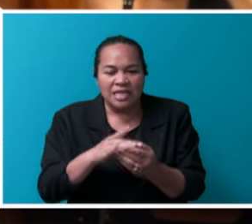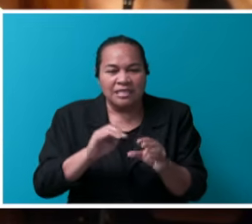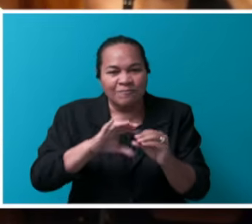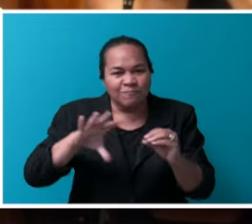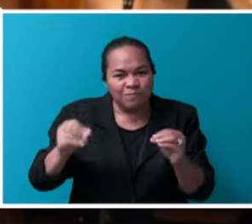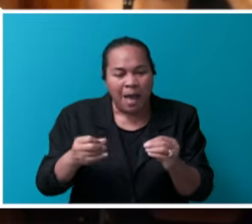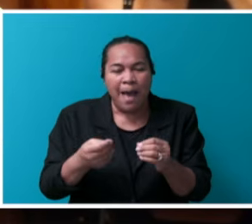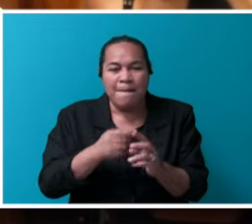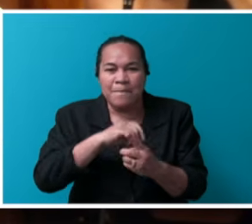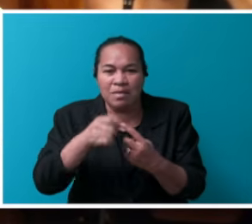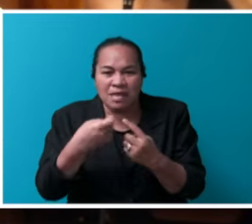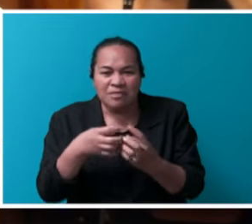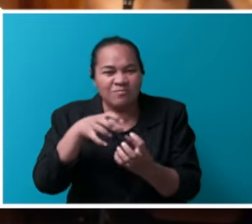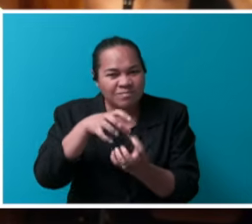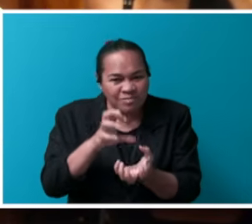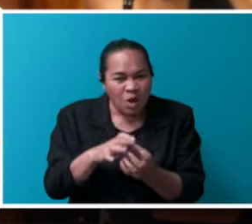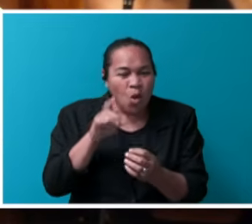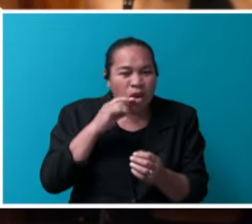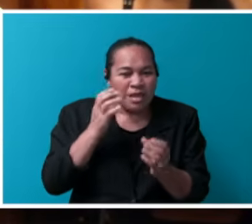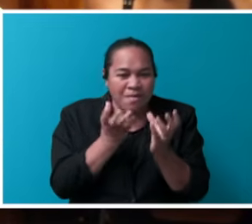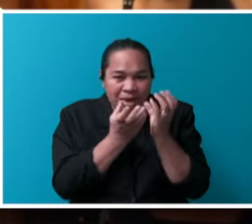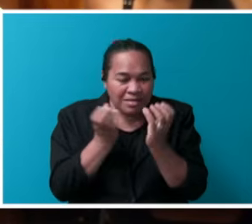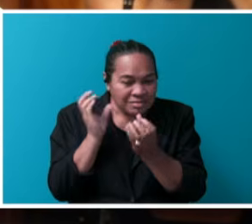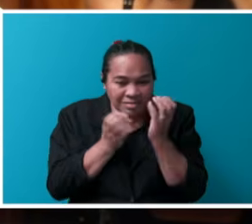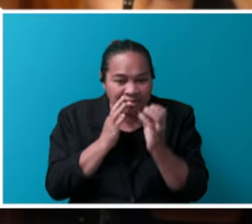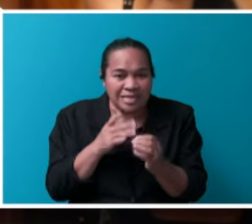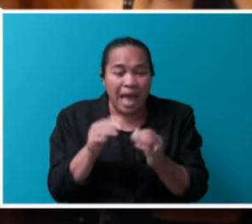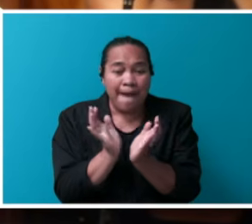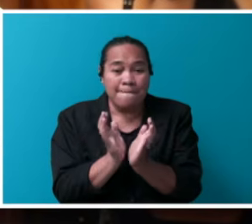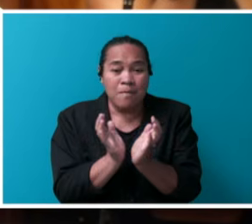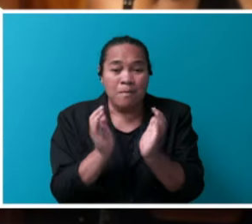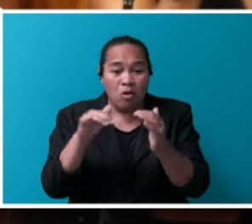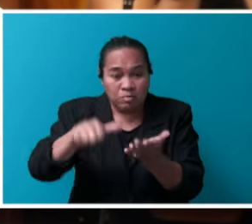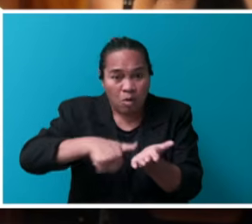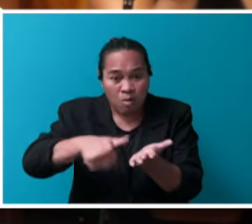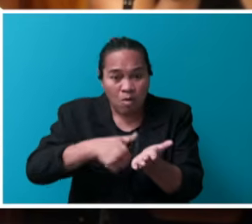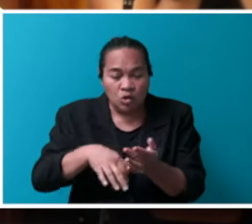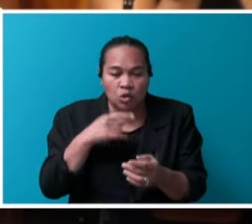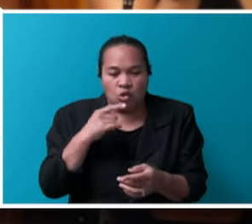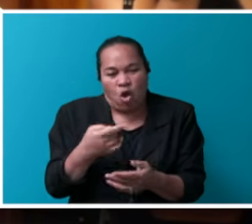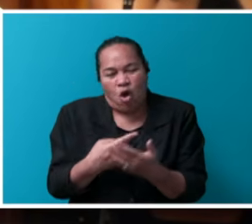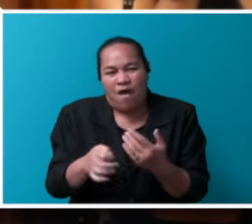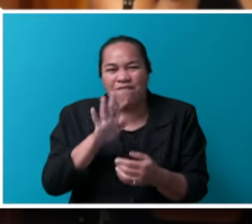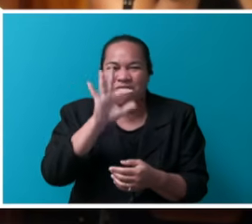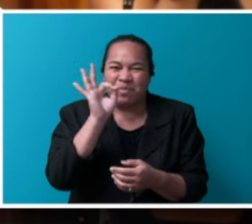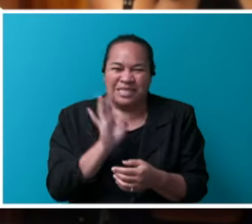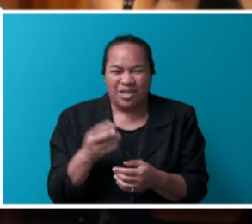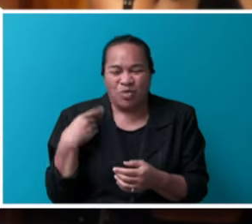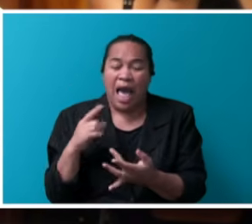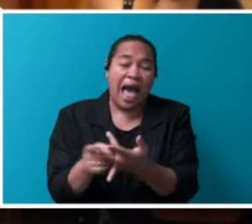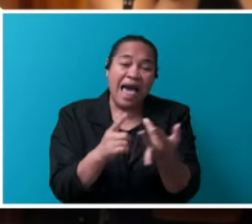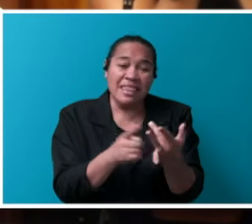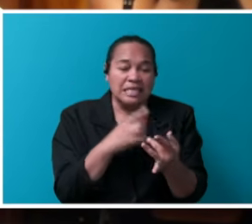banana, avocados, mandarins, watermelons, and pawpaw will continue to attract only 5% duty, while other fruits and vegetables